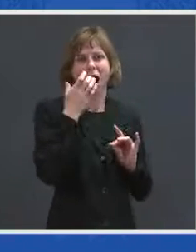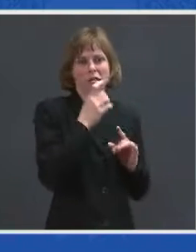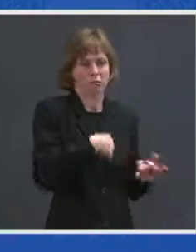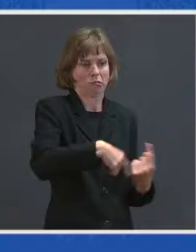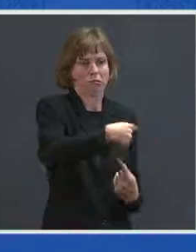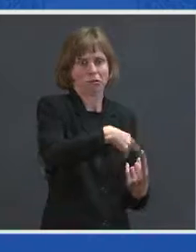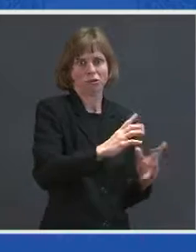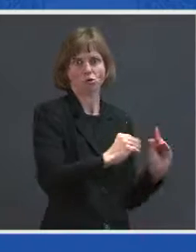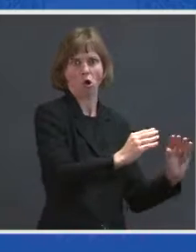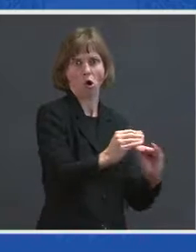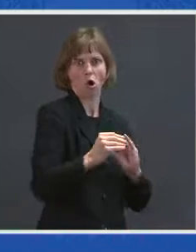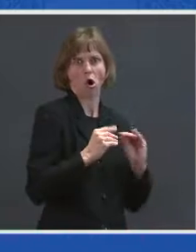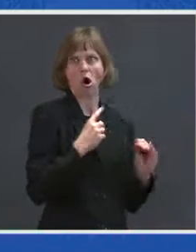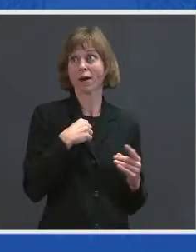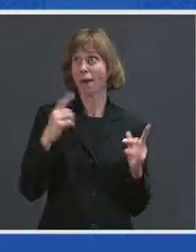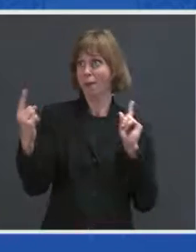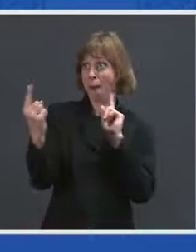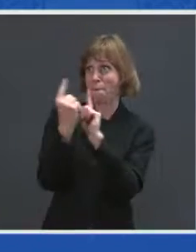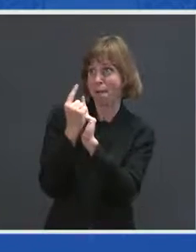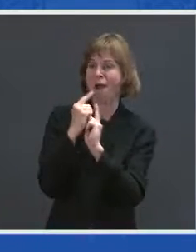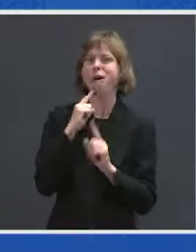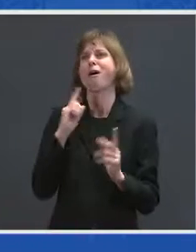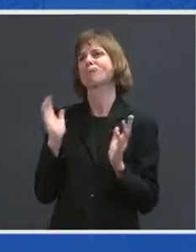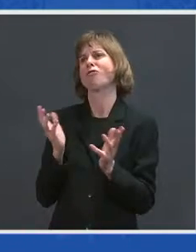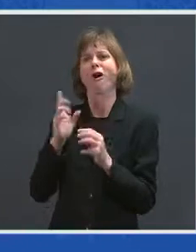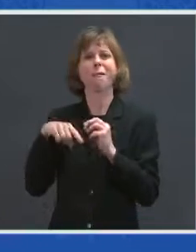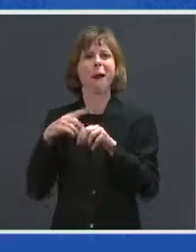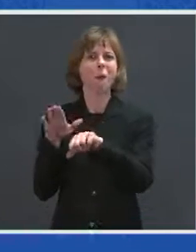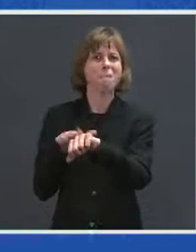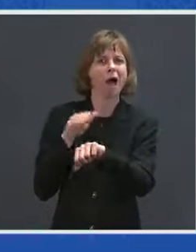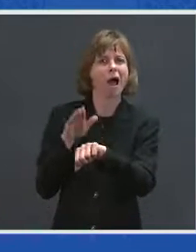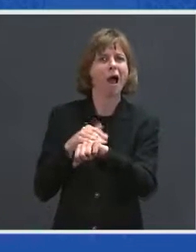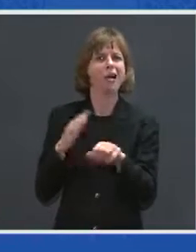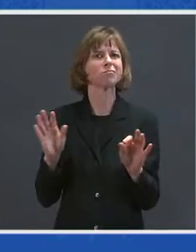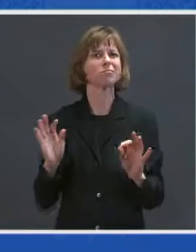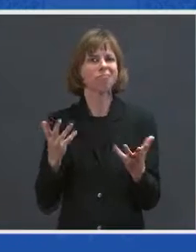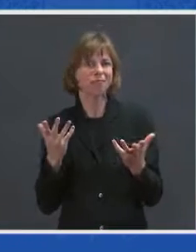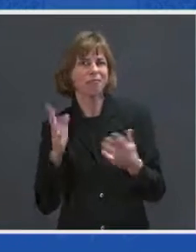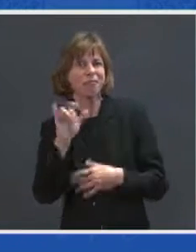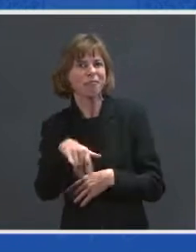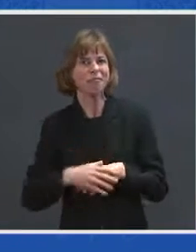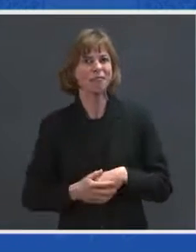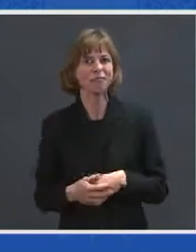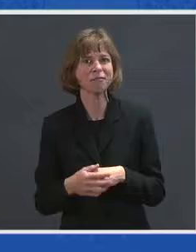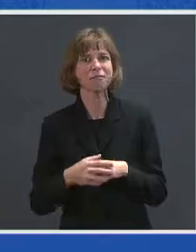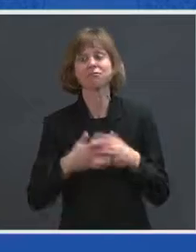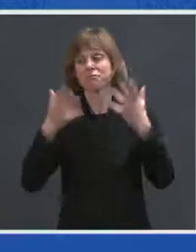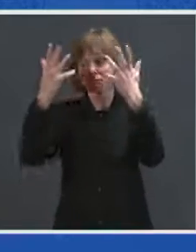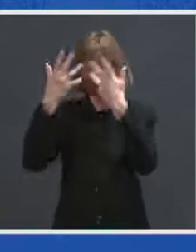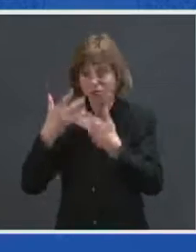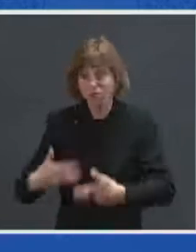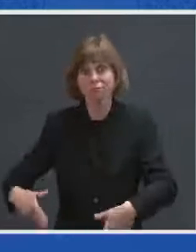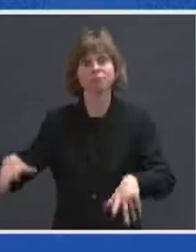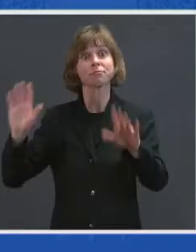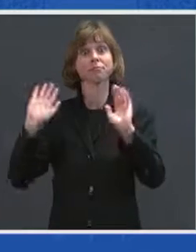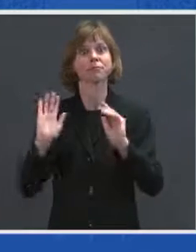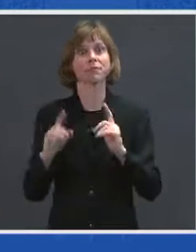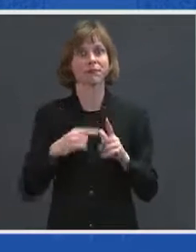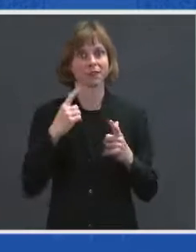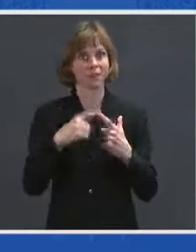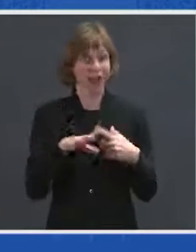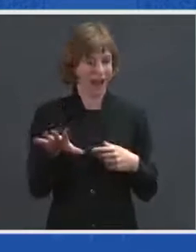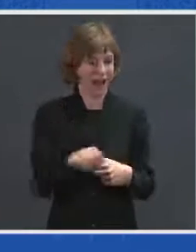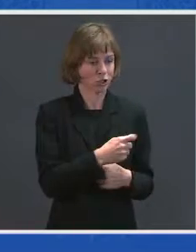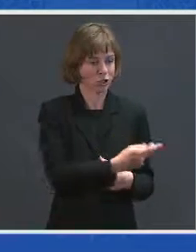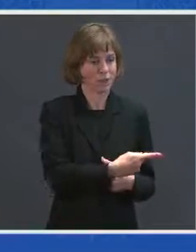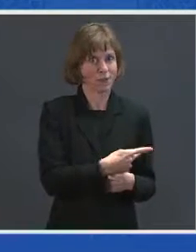him, they talked about pets and things like that. And afterward, after the luncheon was over, I took them for